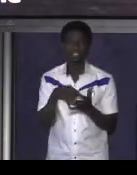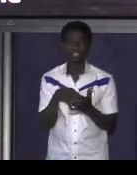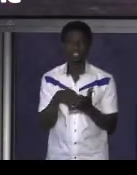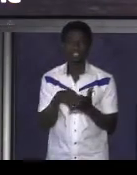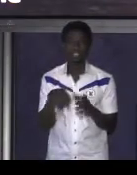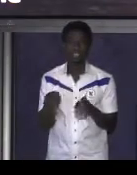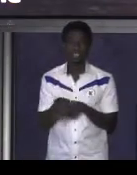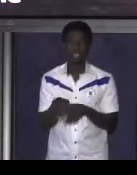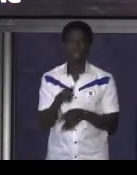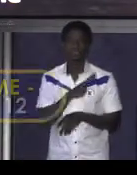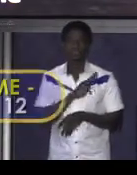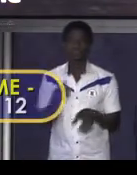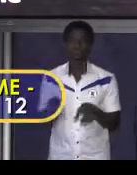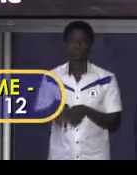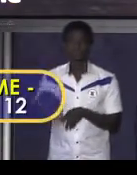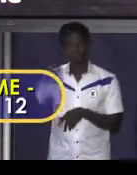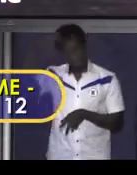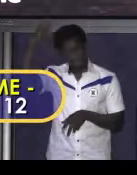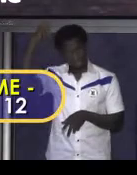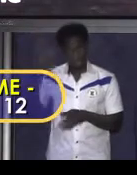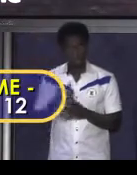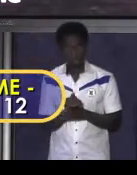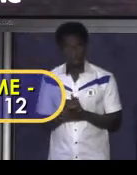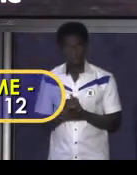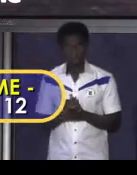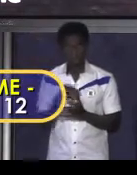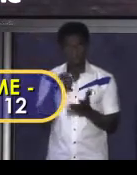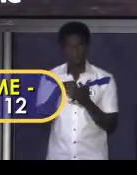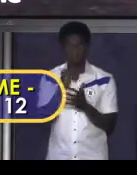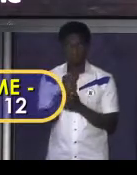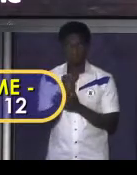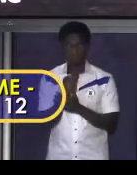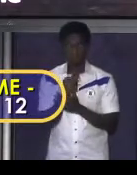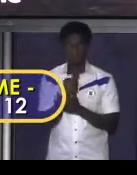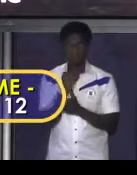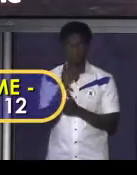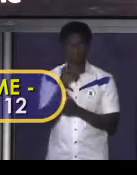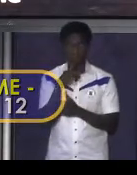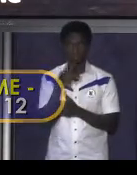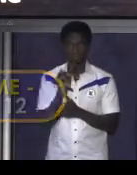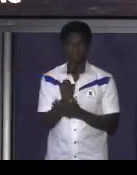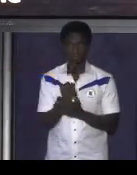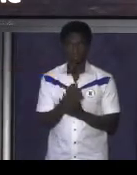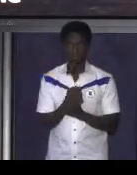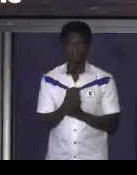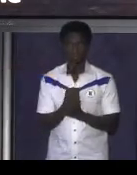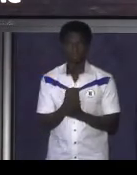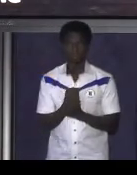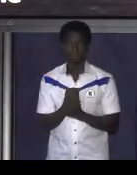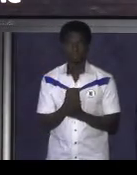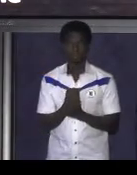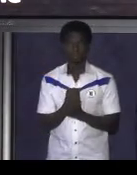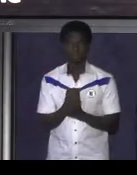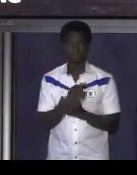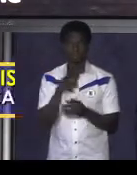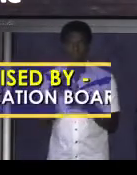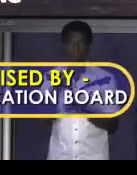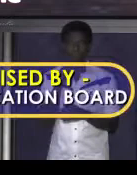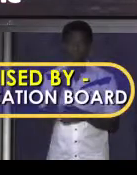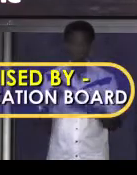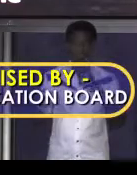As brave as a lion. It is simile. Simile, yes. When